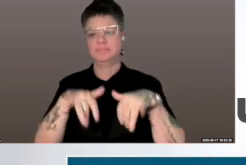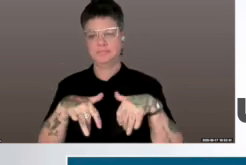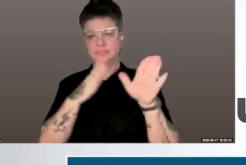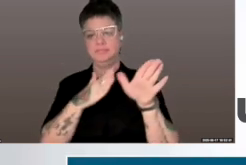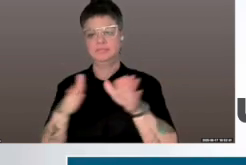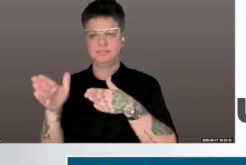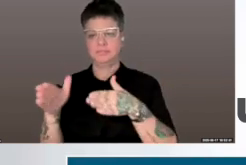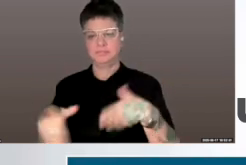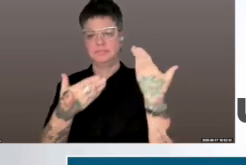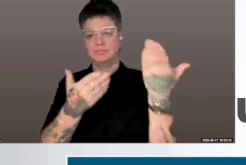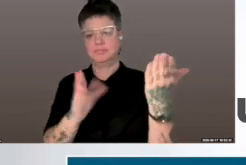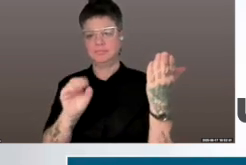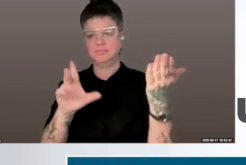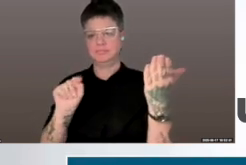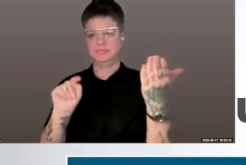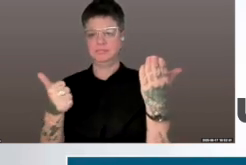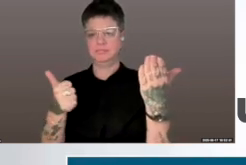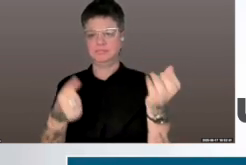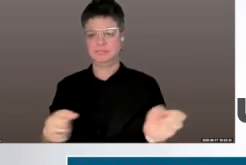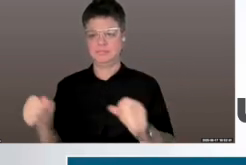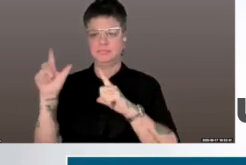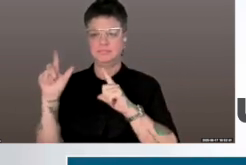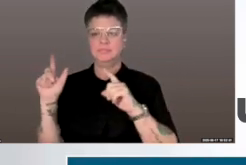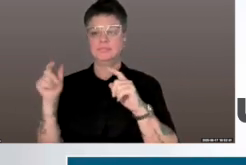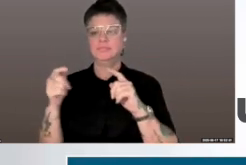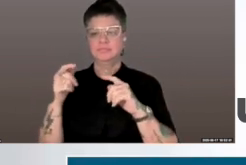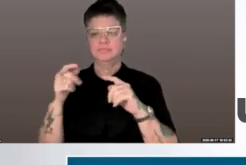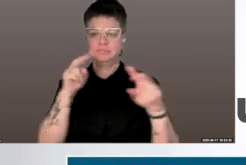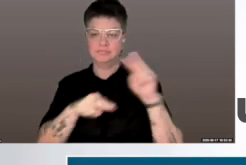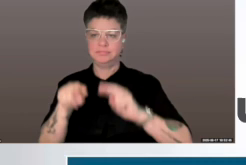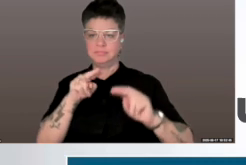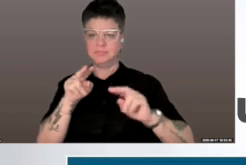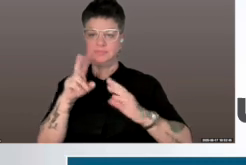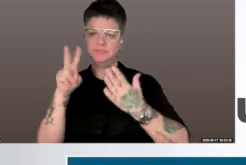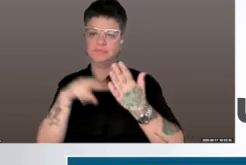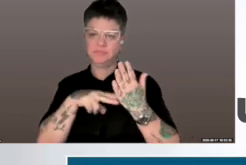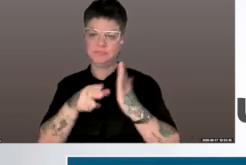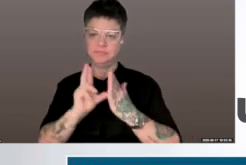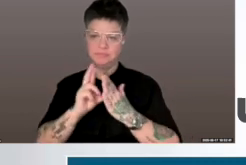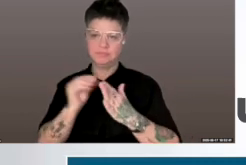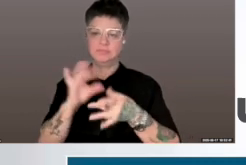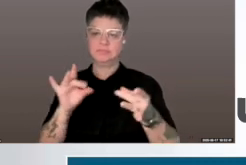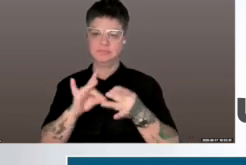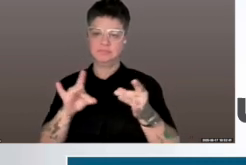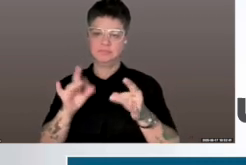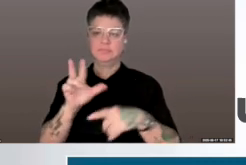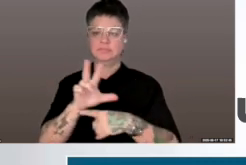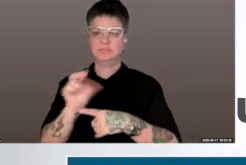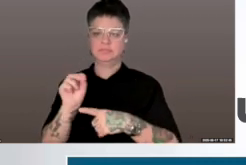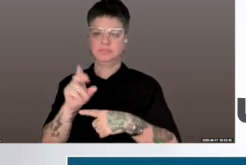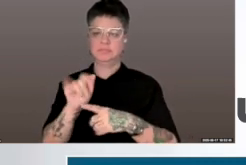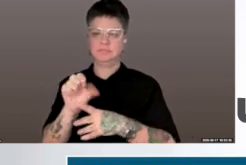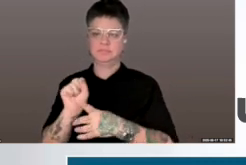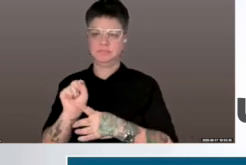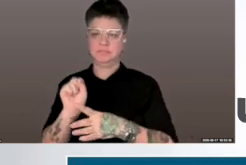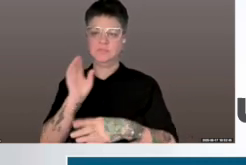you to develop their proposed funding plan. In August, we'll discuss the draft ideas in a workshop and recap that at an evening community